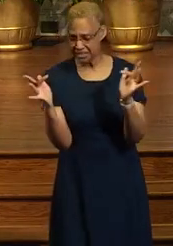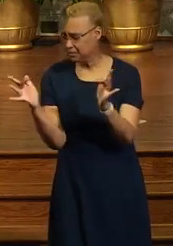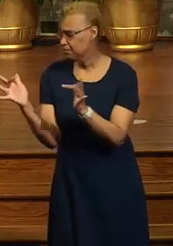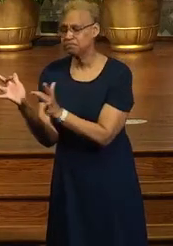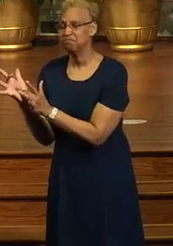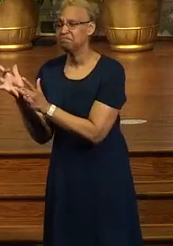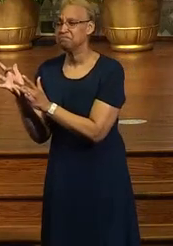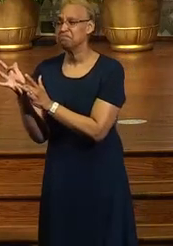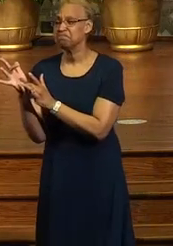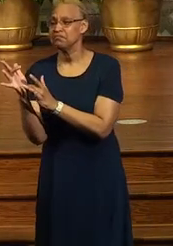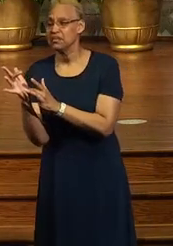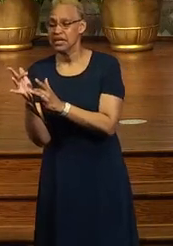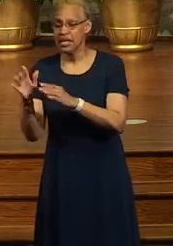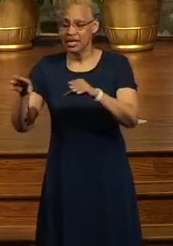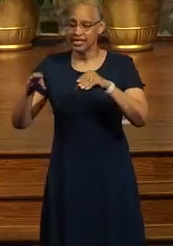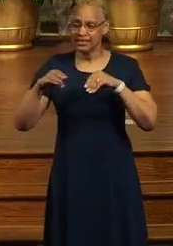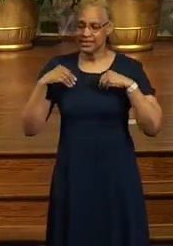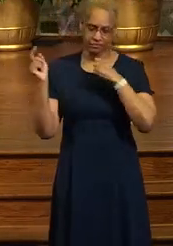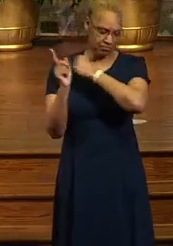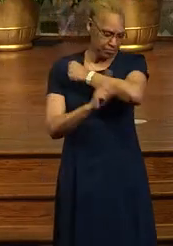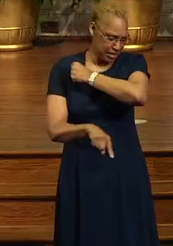Jesus went to